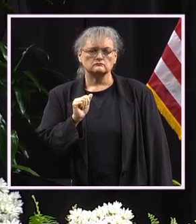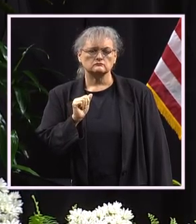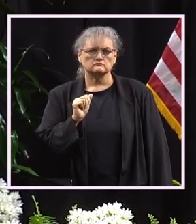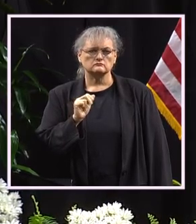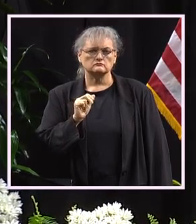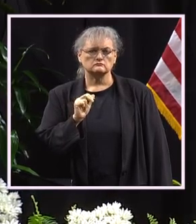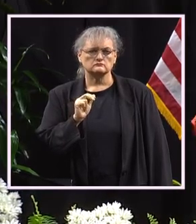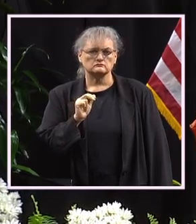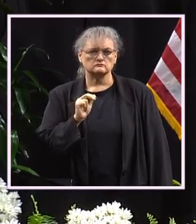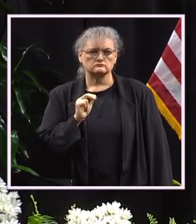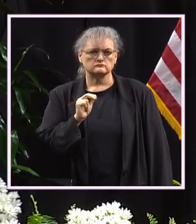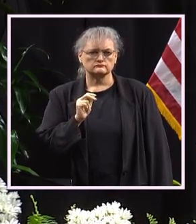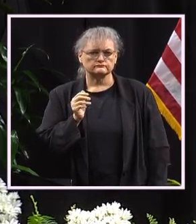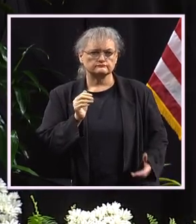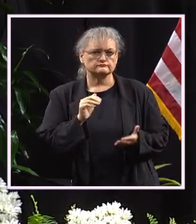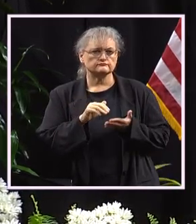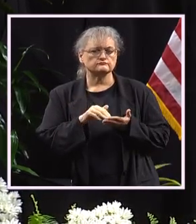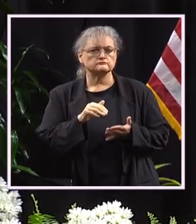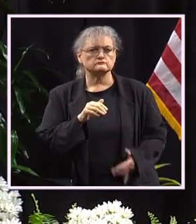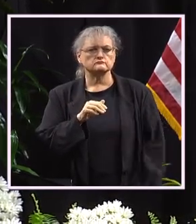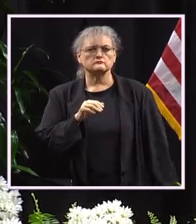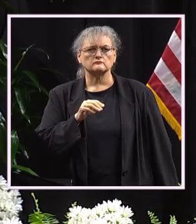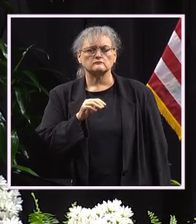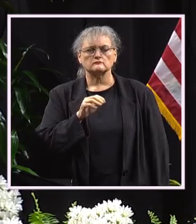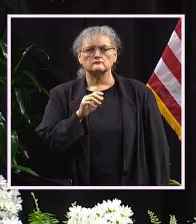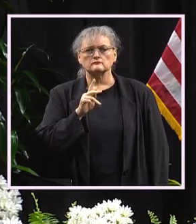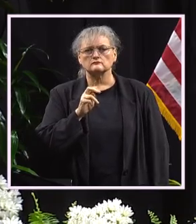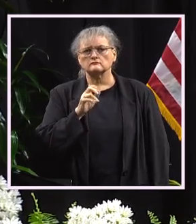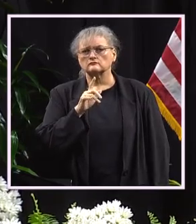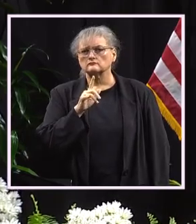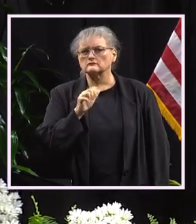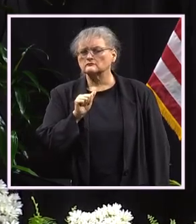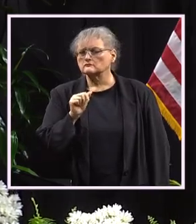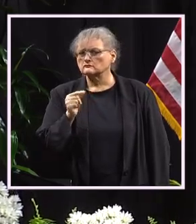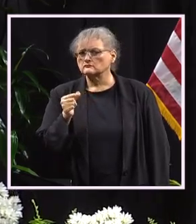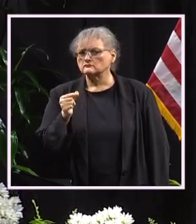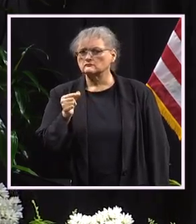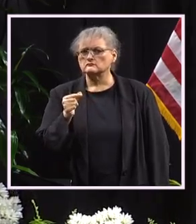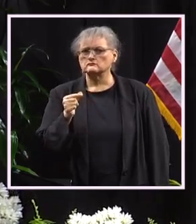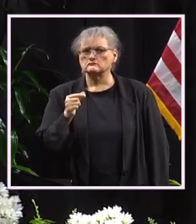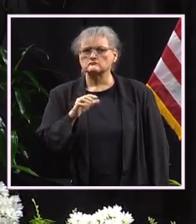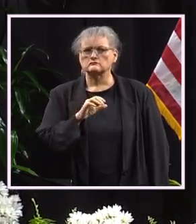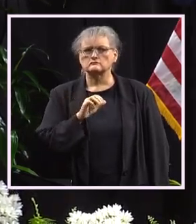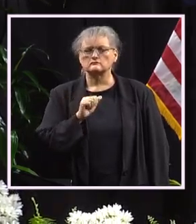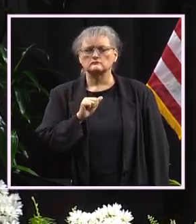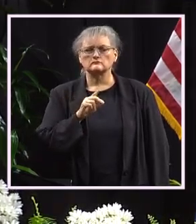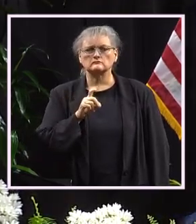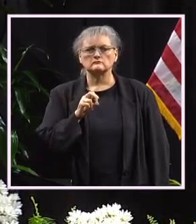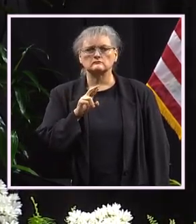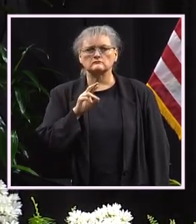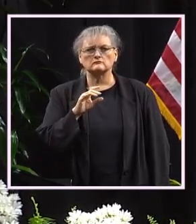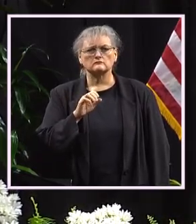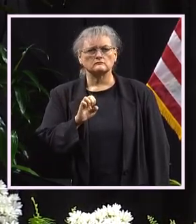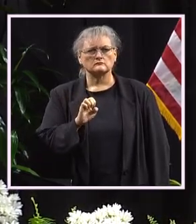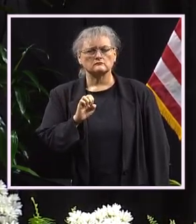Natasha Alejandra Martinez. Kayla A. Coleman. Audrey Pratt, Master of